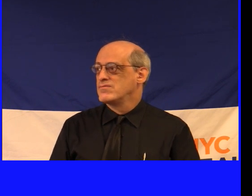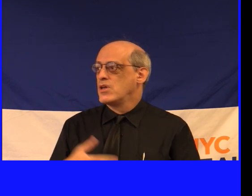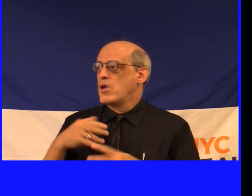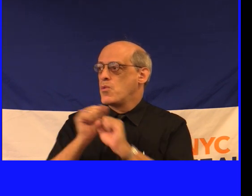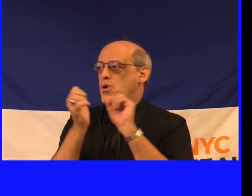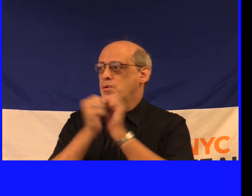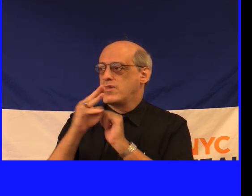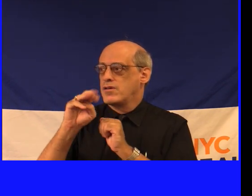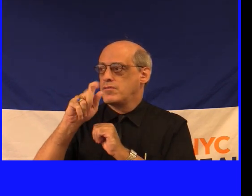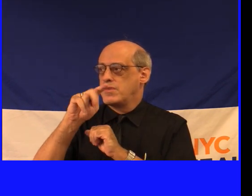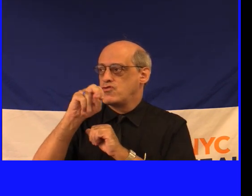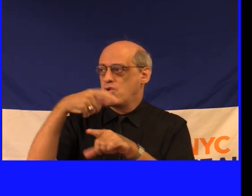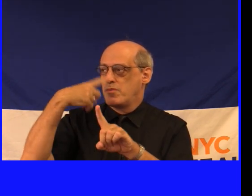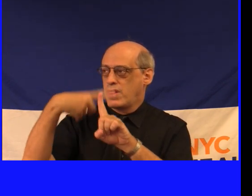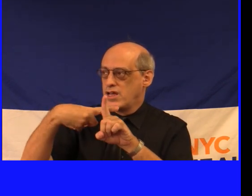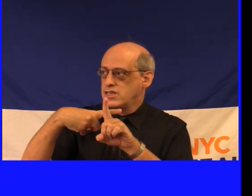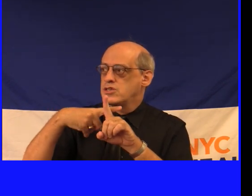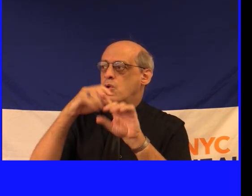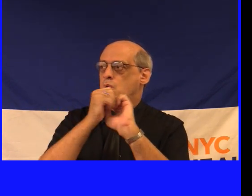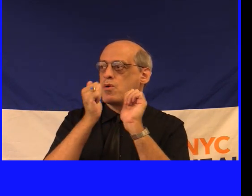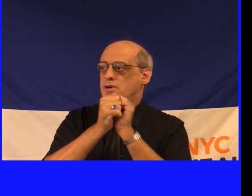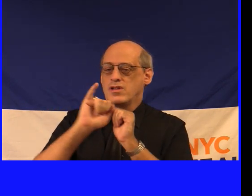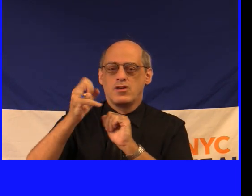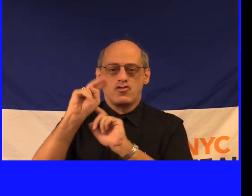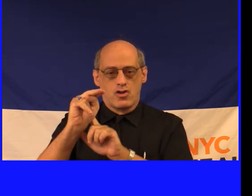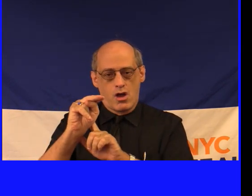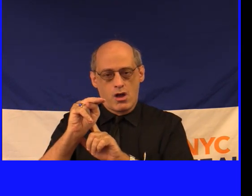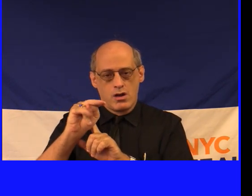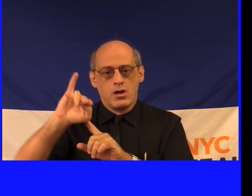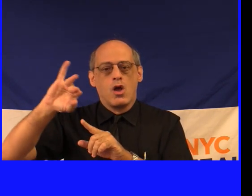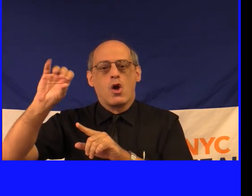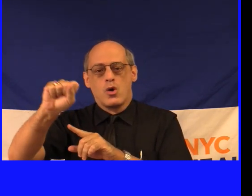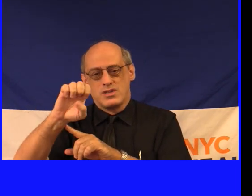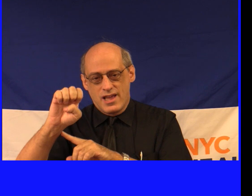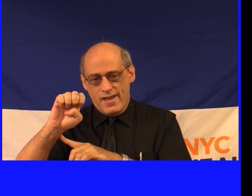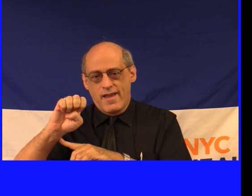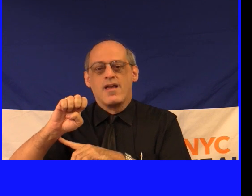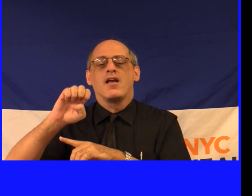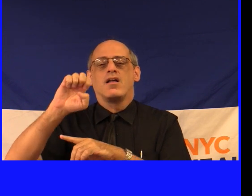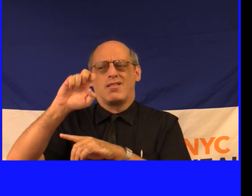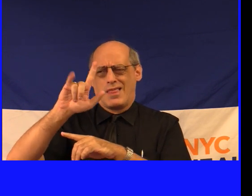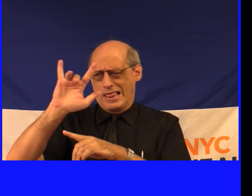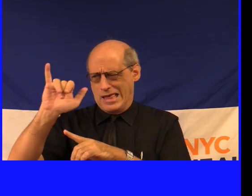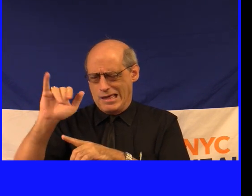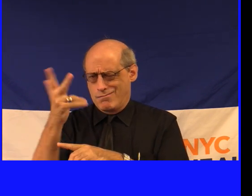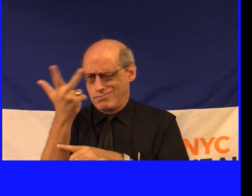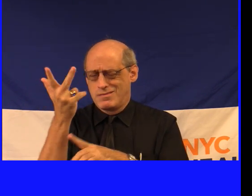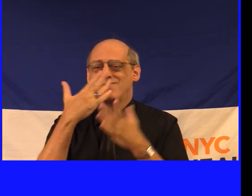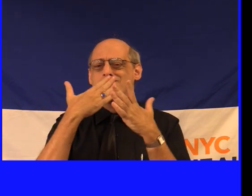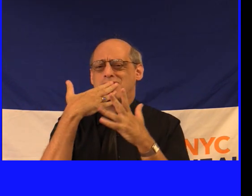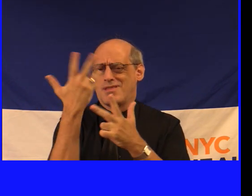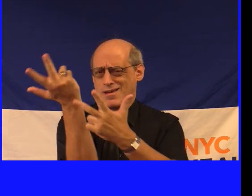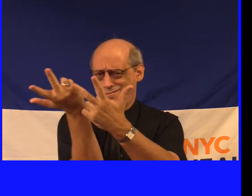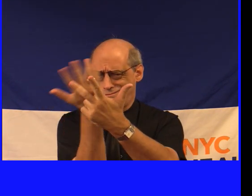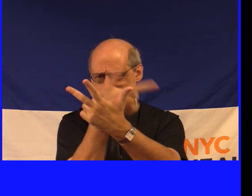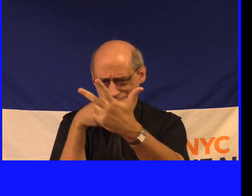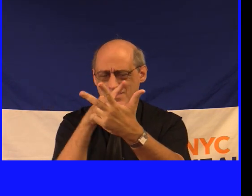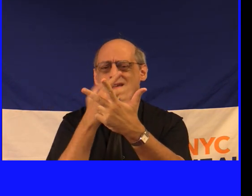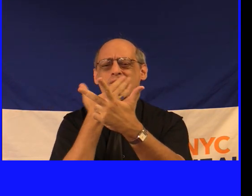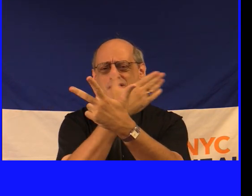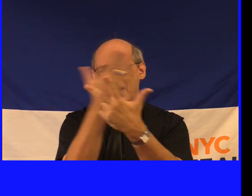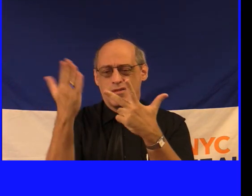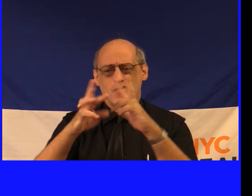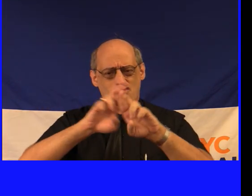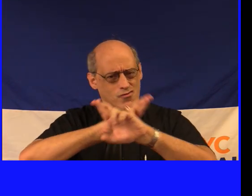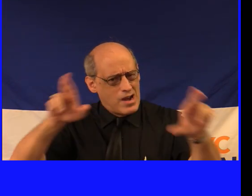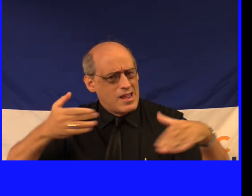Metro Plus, and I worked very closely with John Cuda, Jose Santiago, and Lily Pham. I'd like to thank them for being ready and having